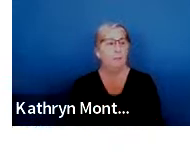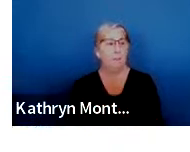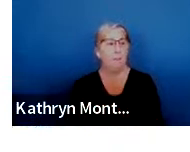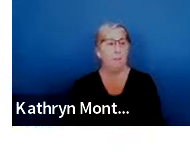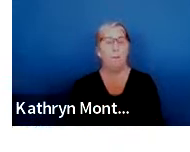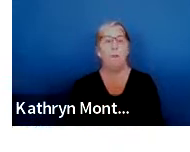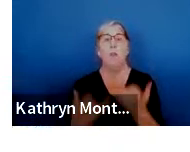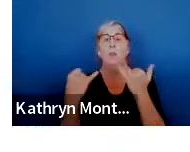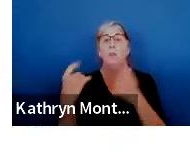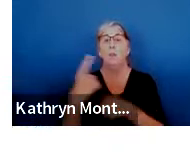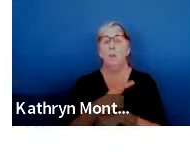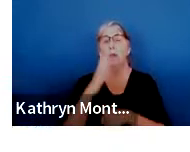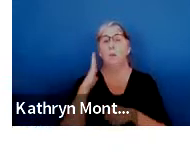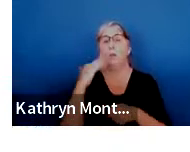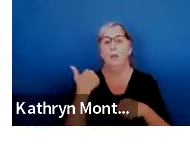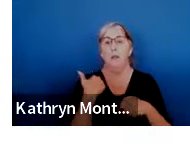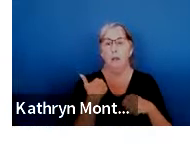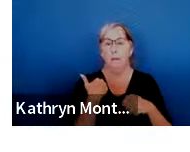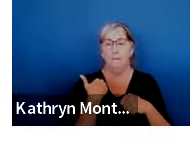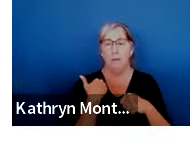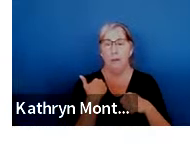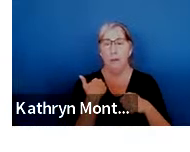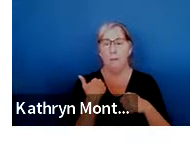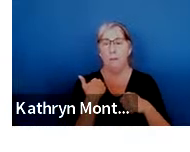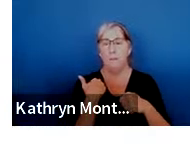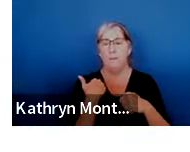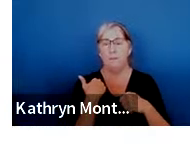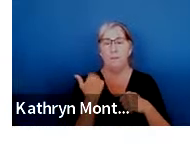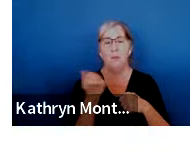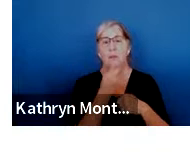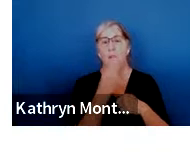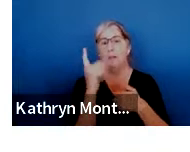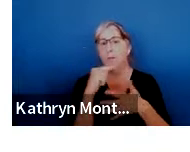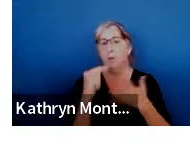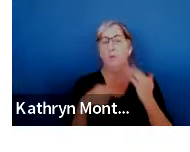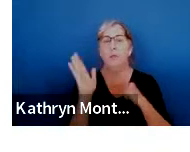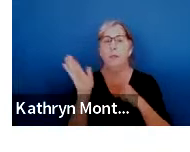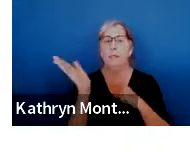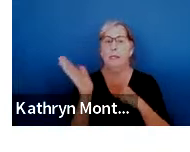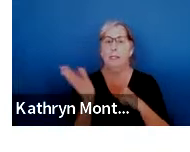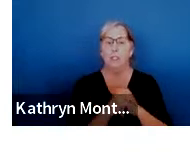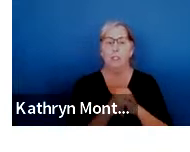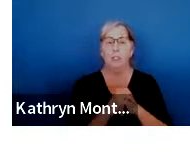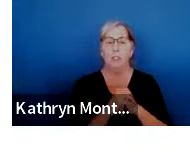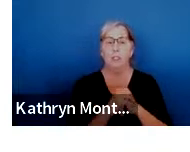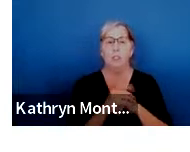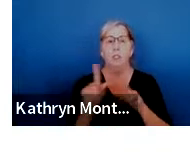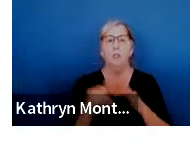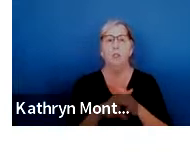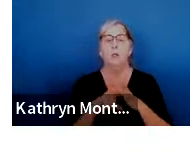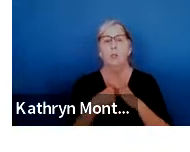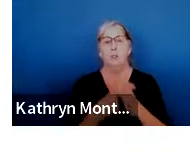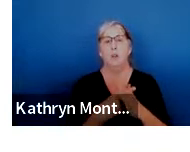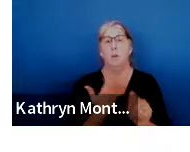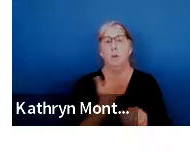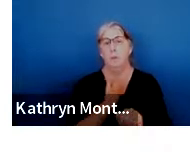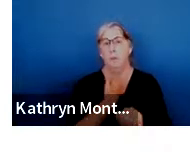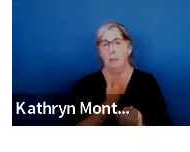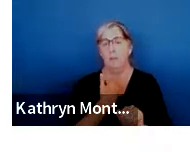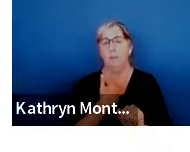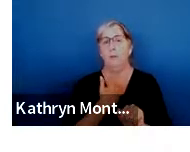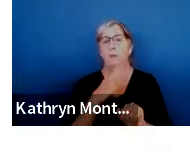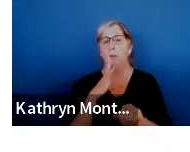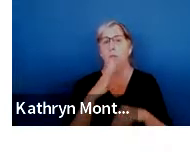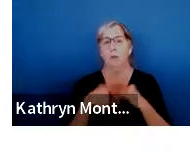So today we're going to have a number of presentations. We're going to lead off with myself. I'll be talking